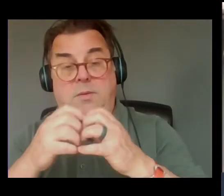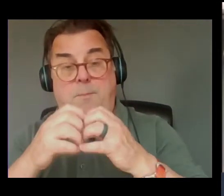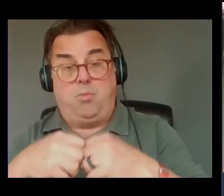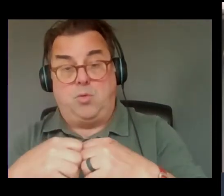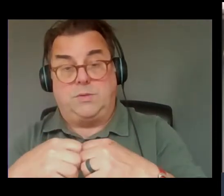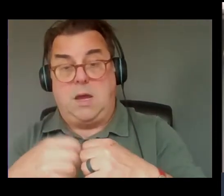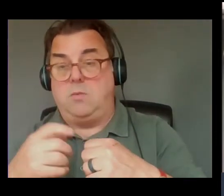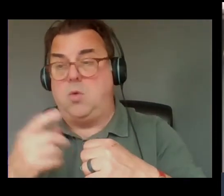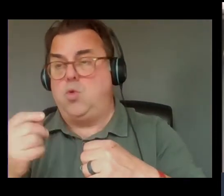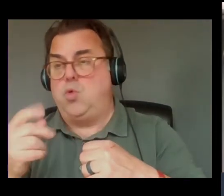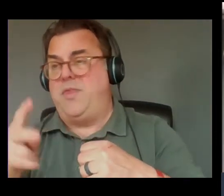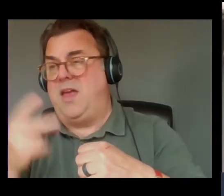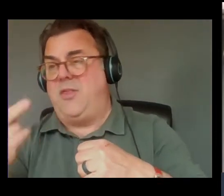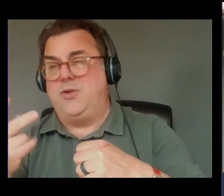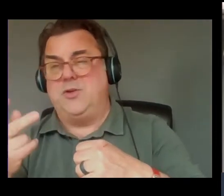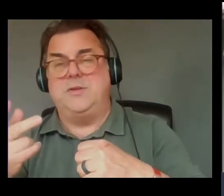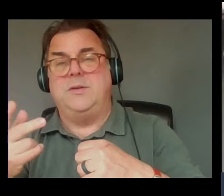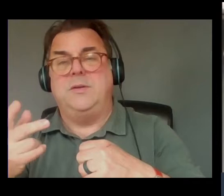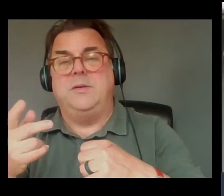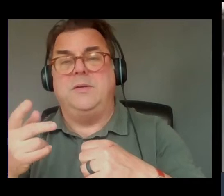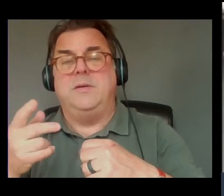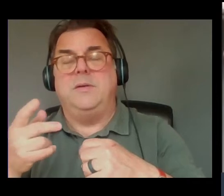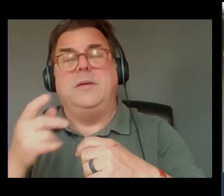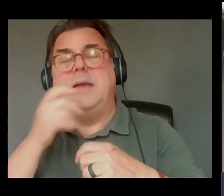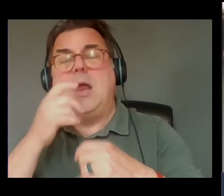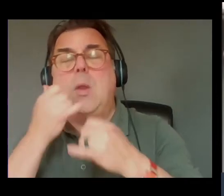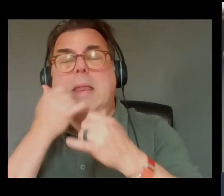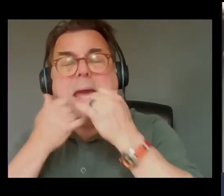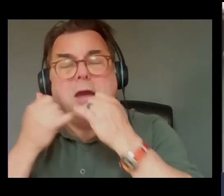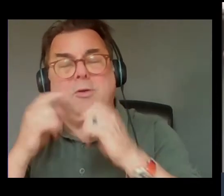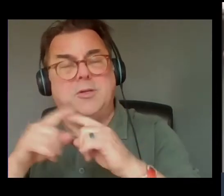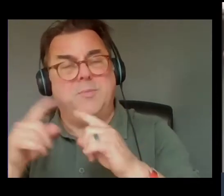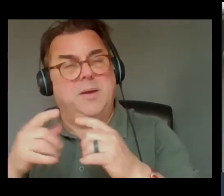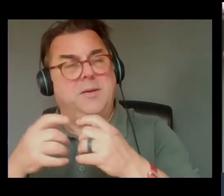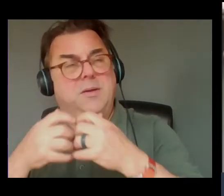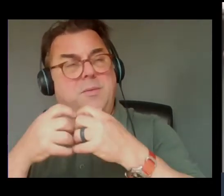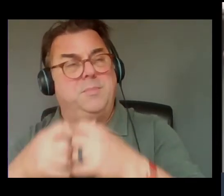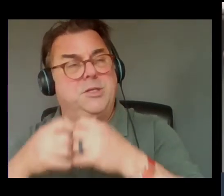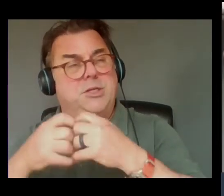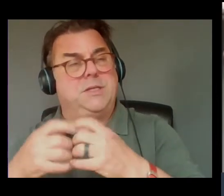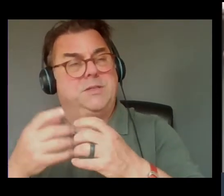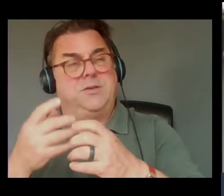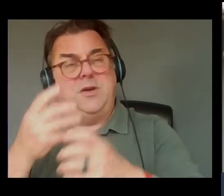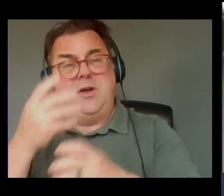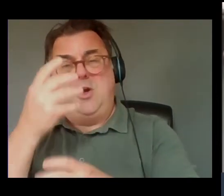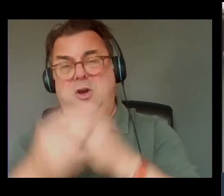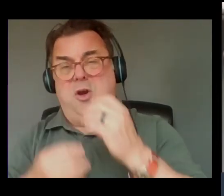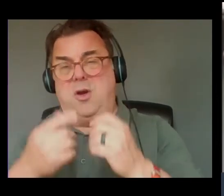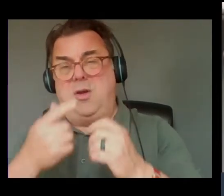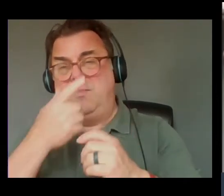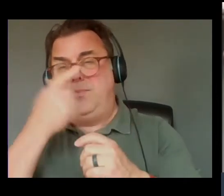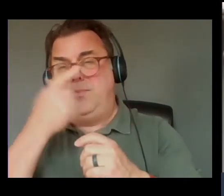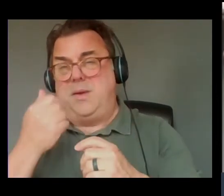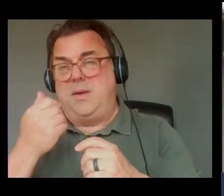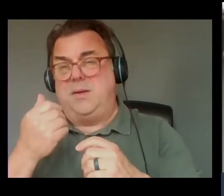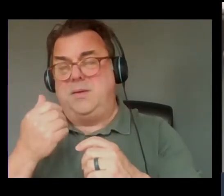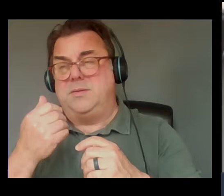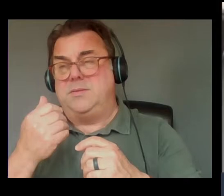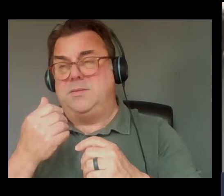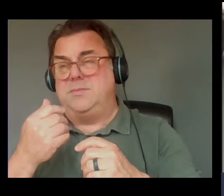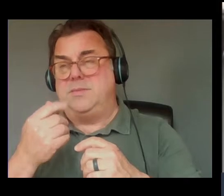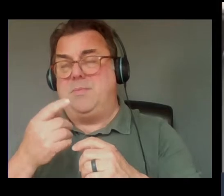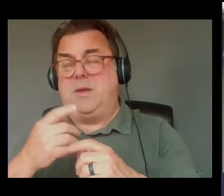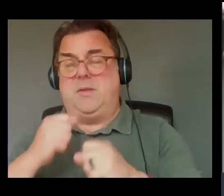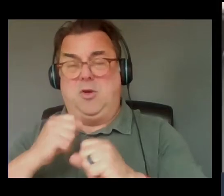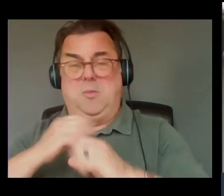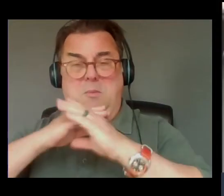And it's not just crashes due to errors. It could be machines going away due to using preemptible instances, right? For